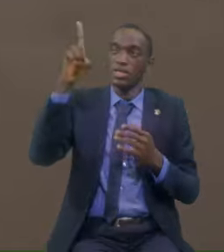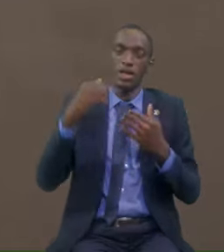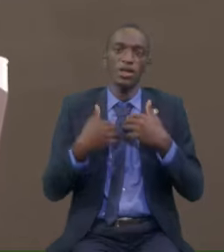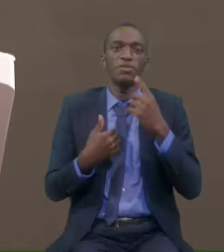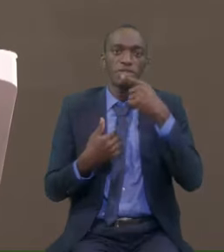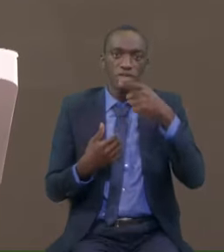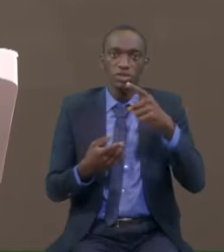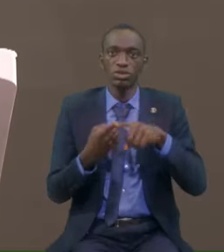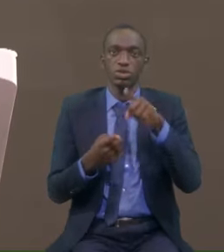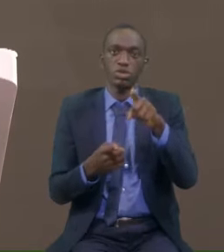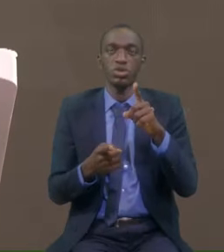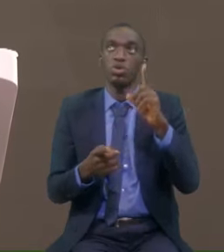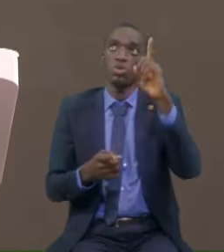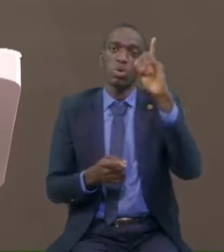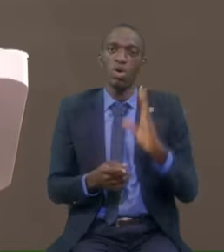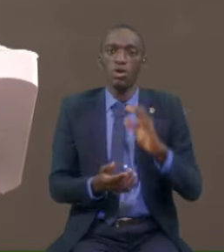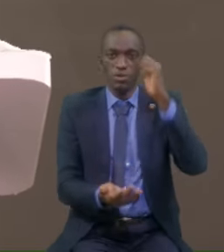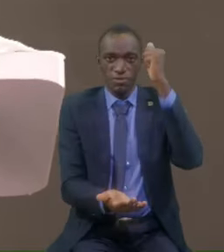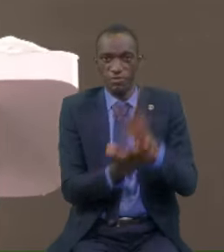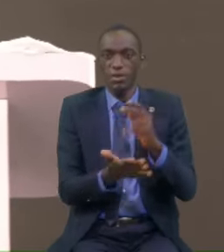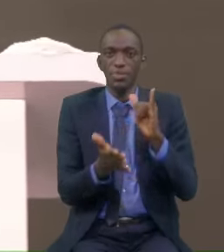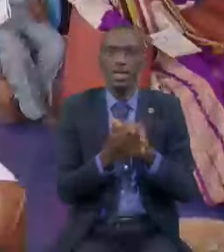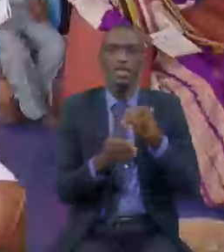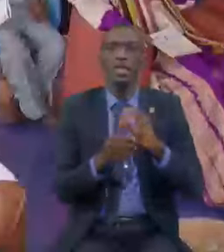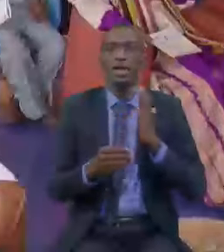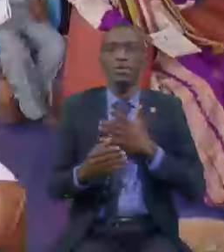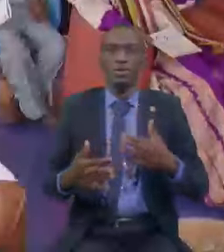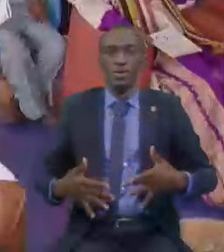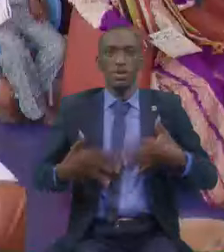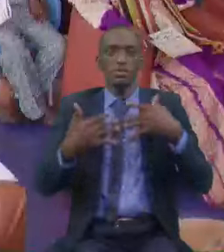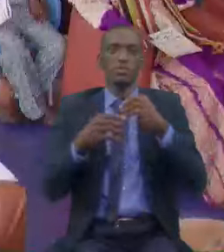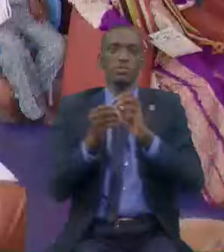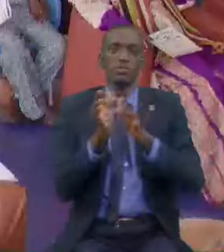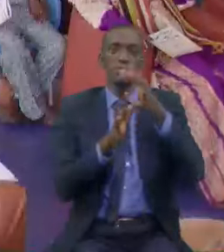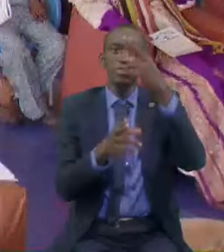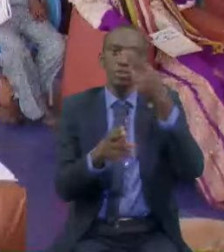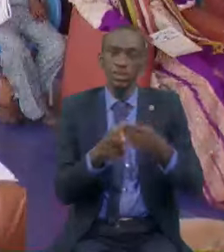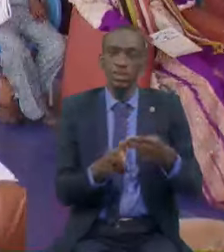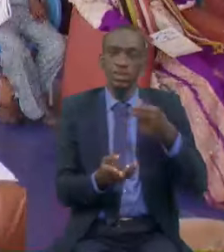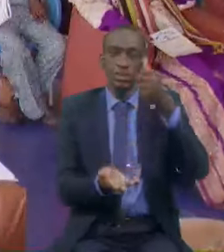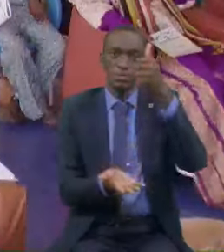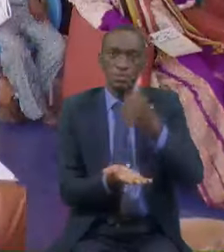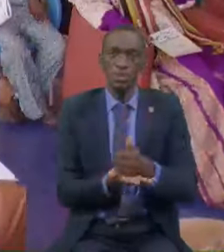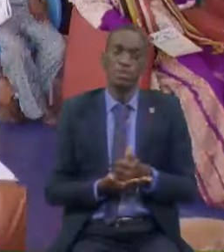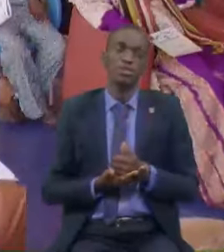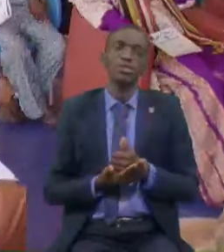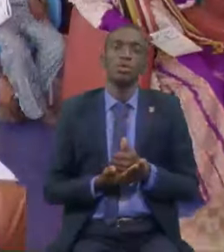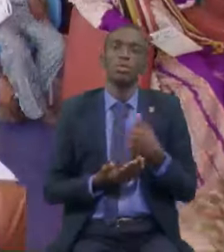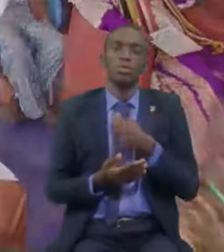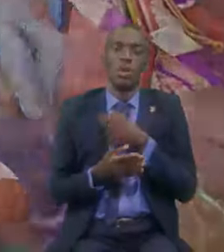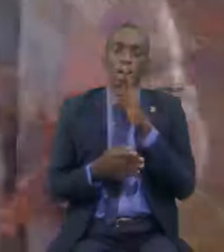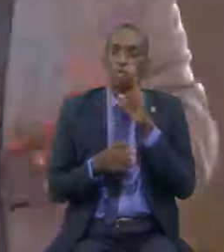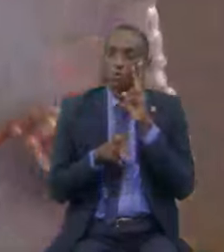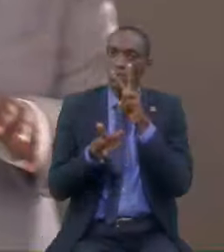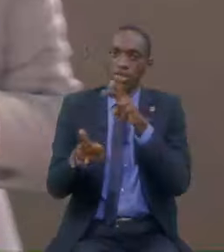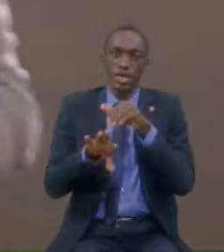confirm that in every life in Jesus' name. We're looking at verse 27. In